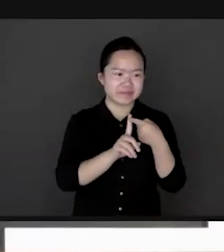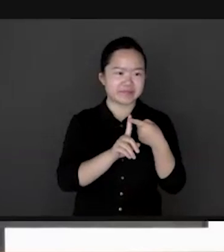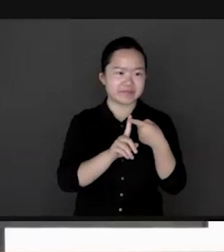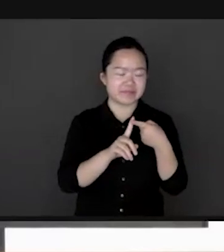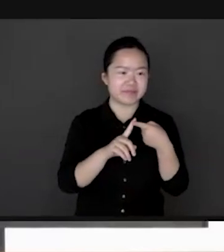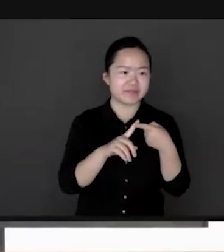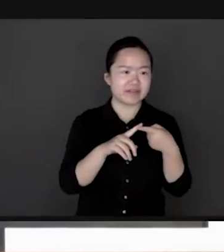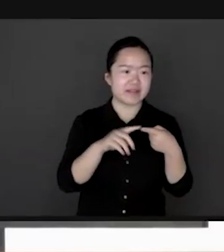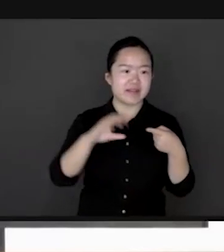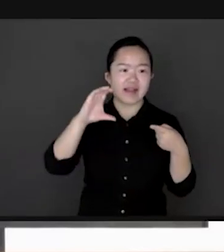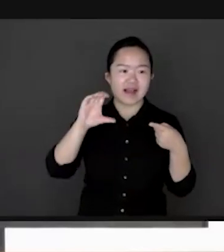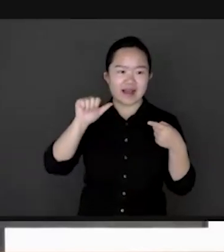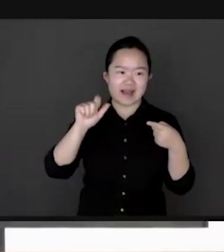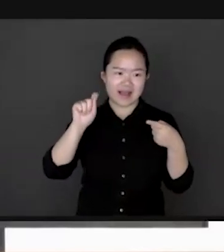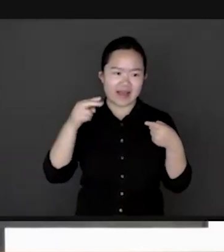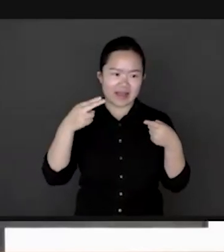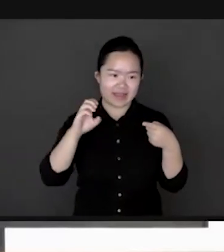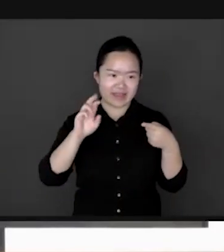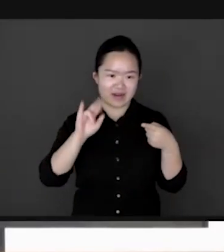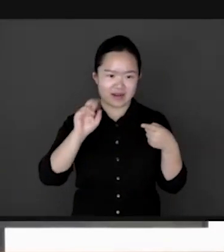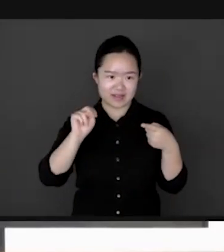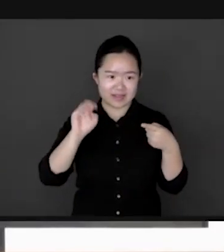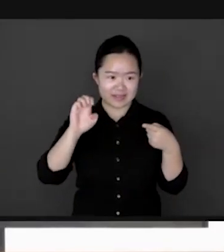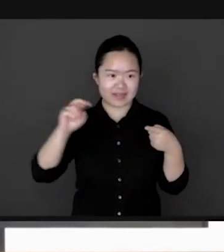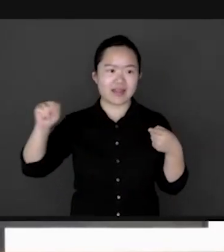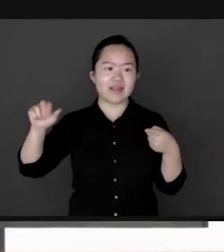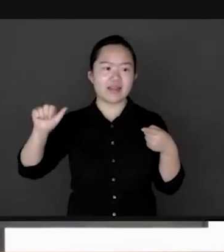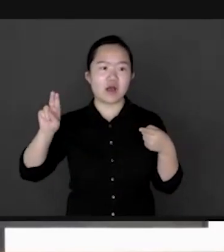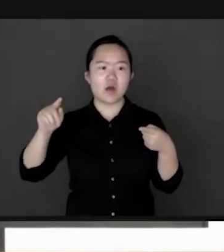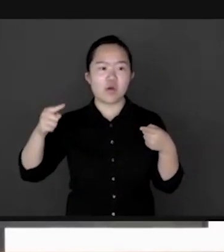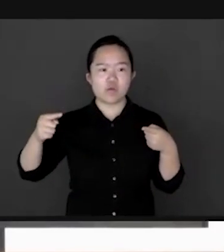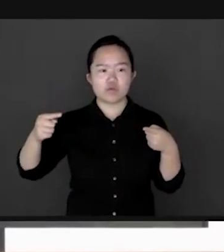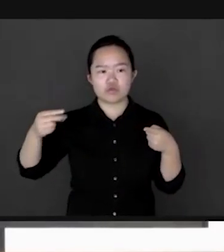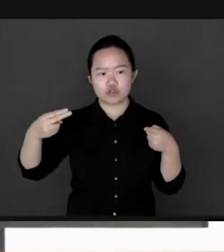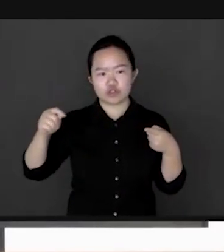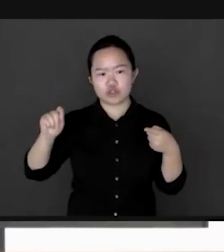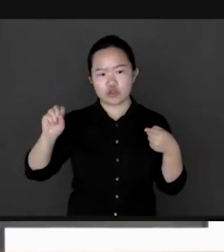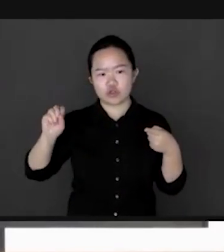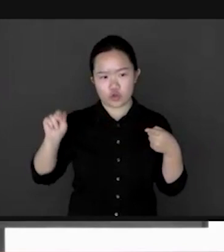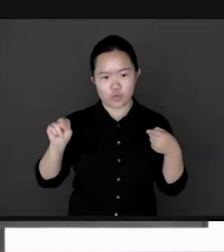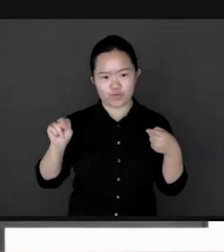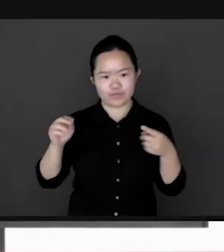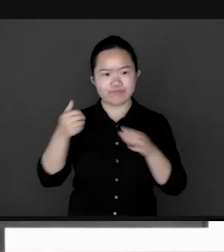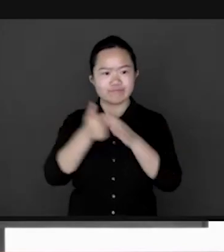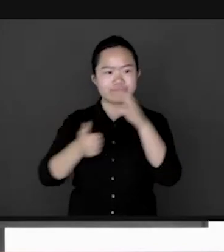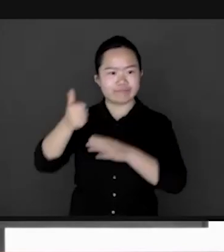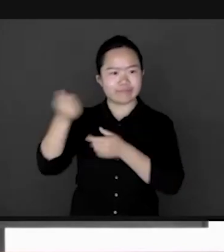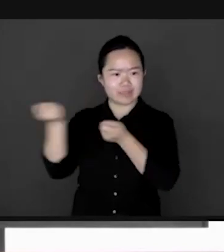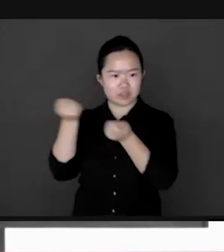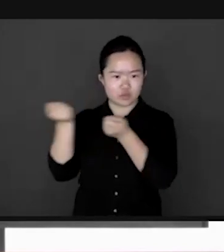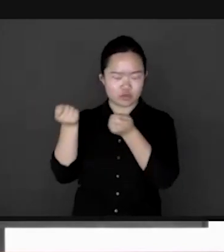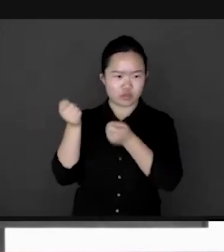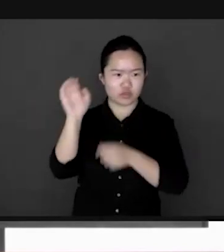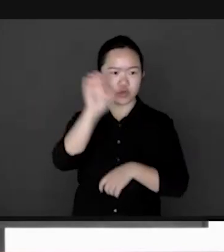will be Monica Duhem from Mexico. She's the director of the G3ICT Global Advisory Center, and that is because Christopher